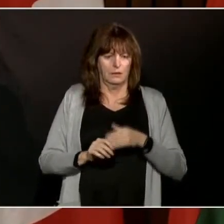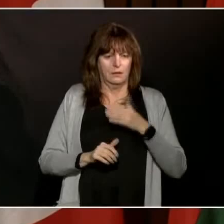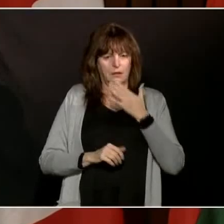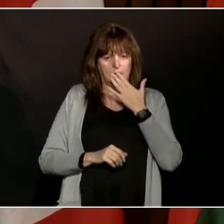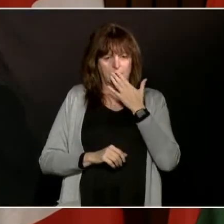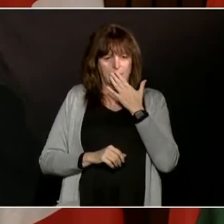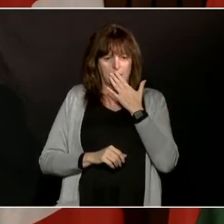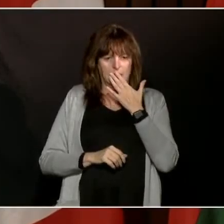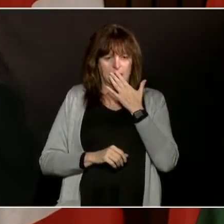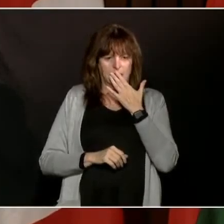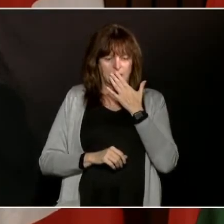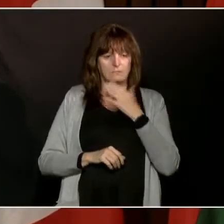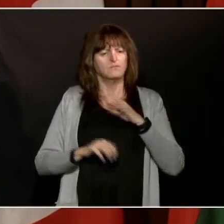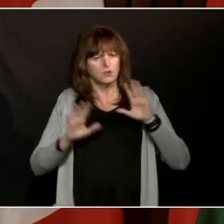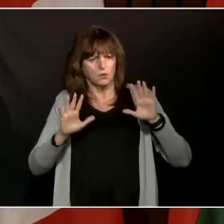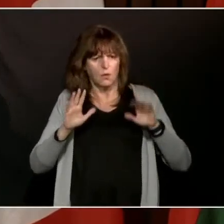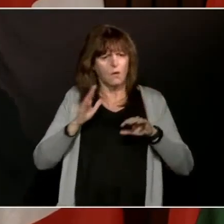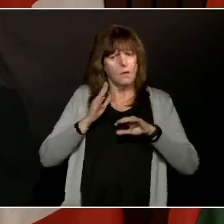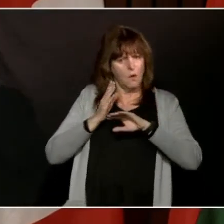samples reported that day,